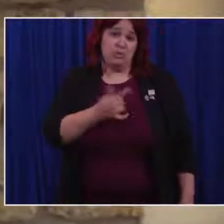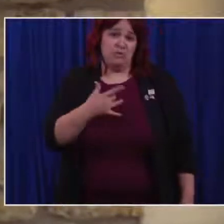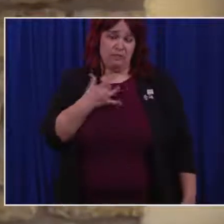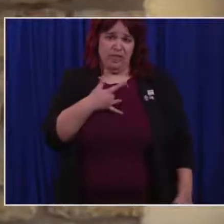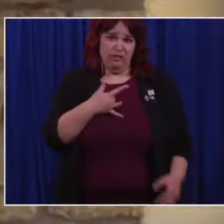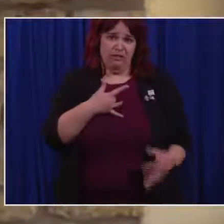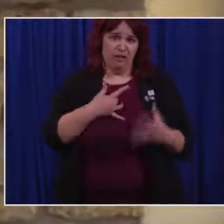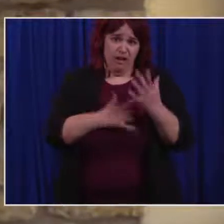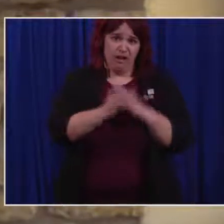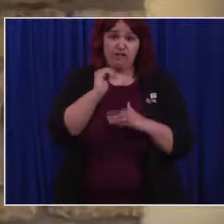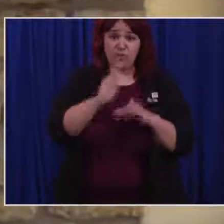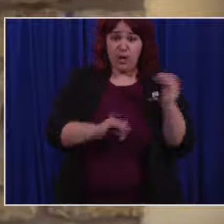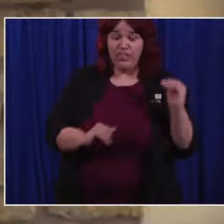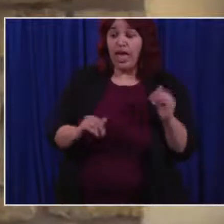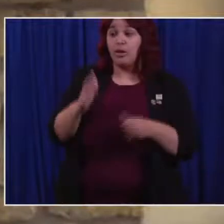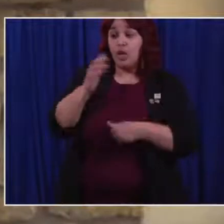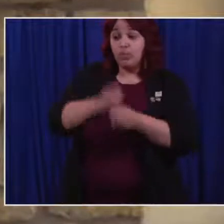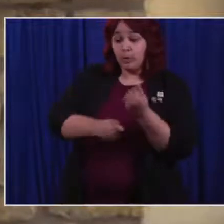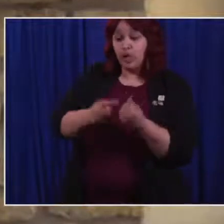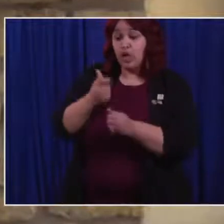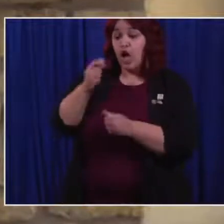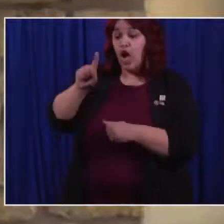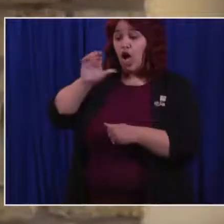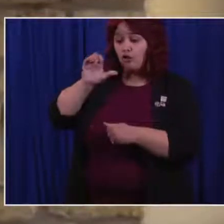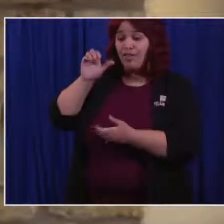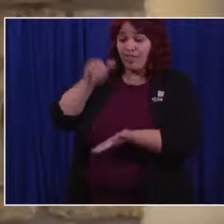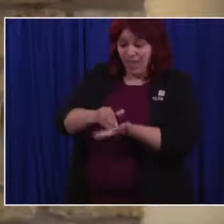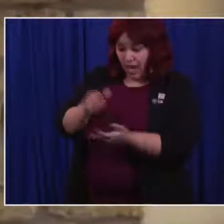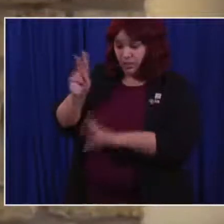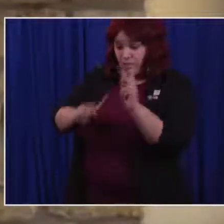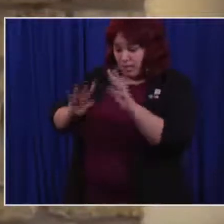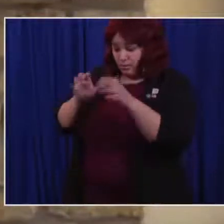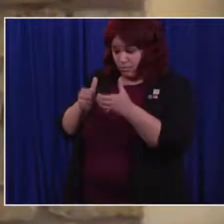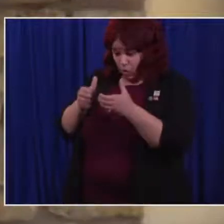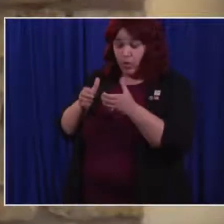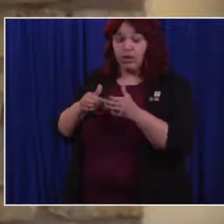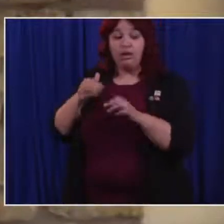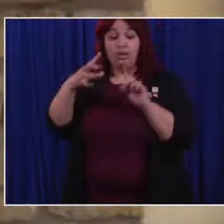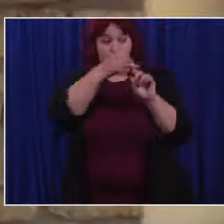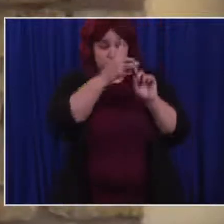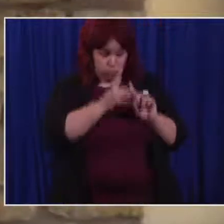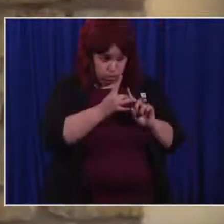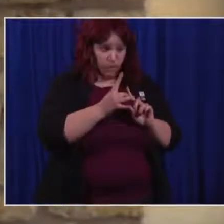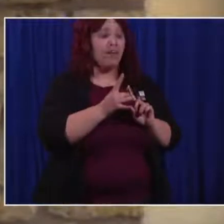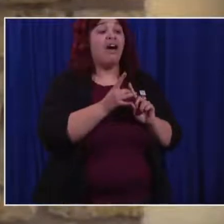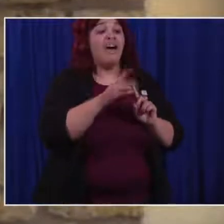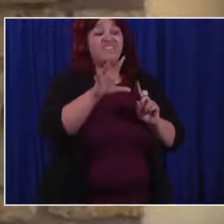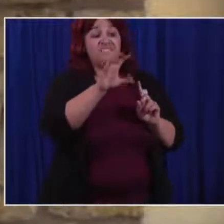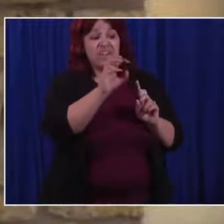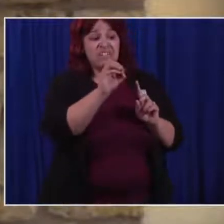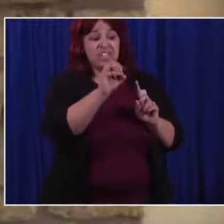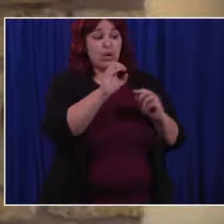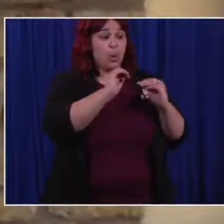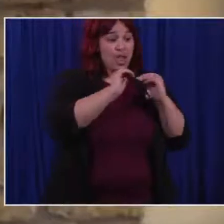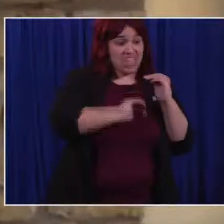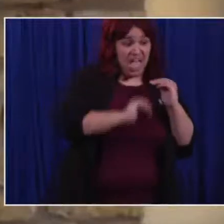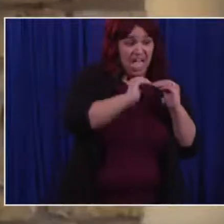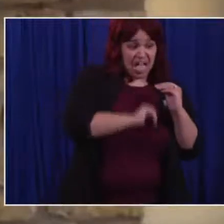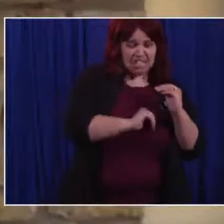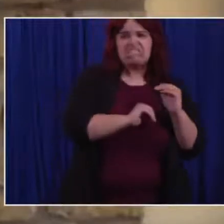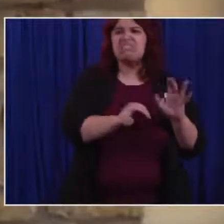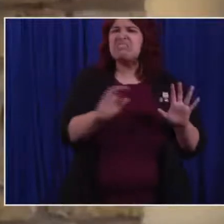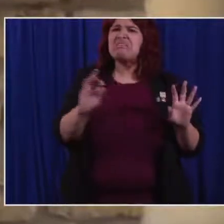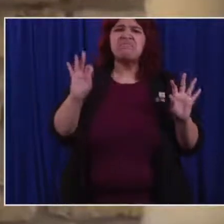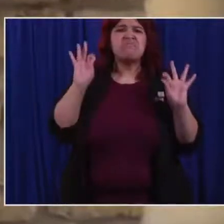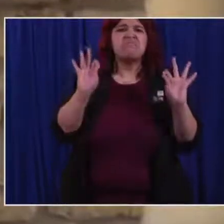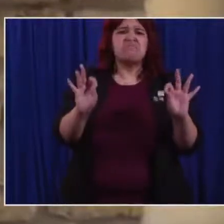want to answer John's question about those who are not showing symptoms? I don't know if you heard that or not.